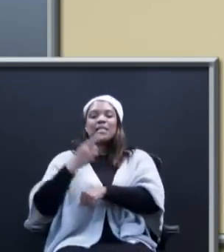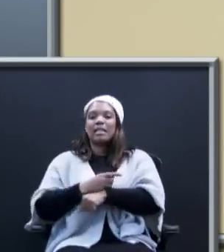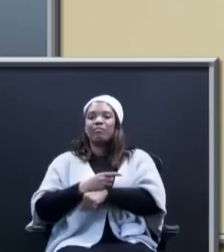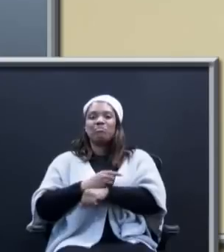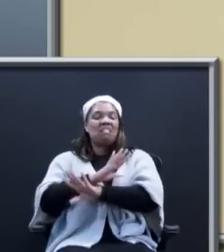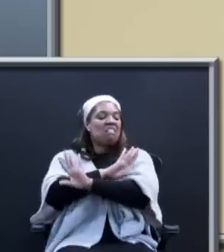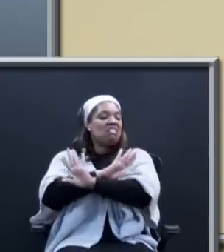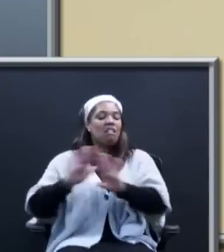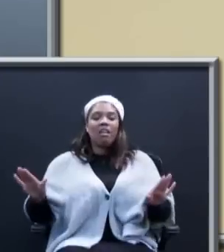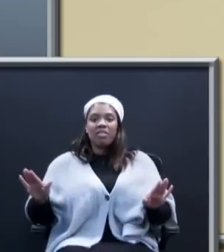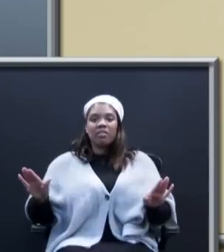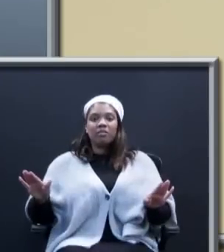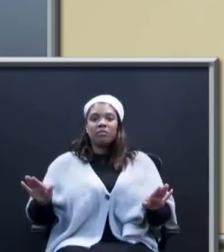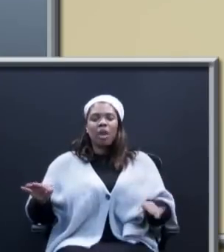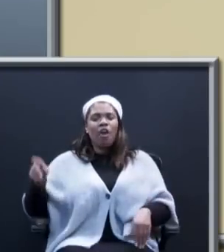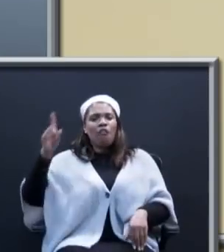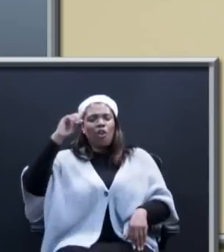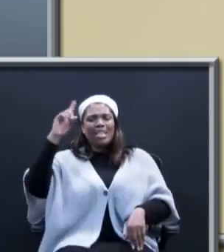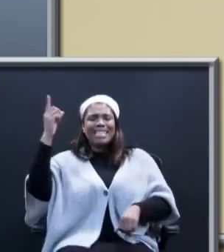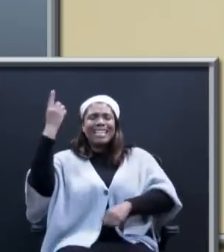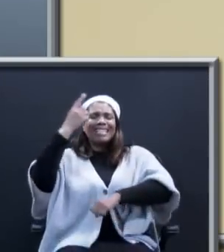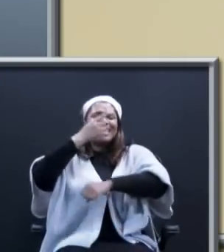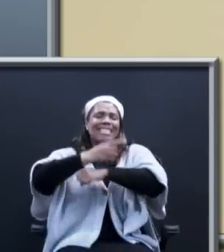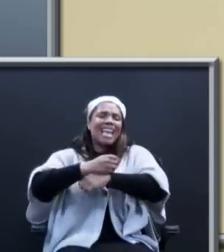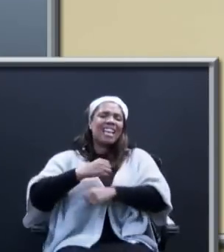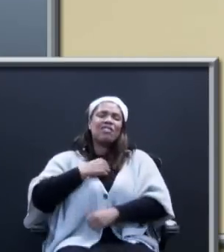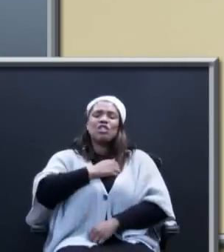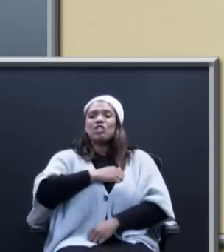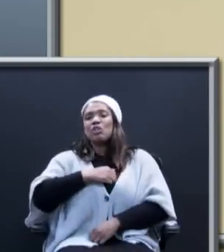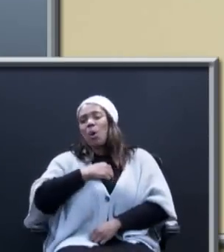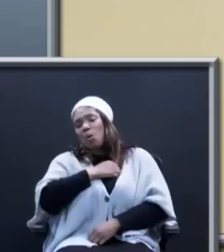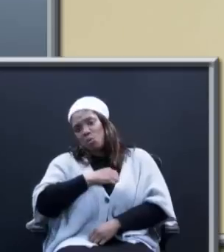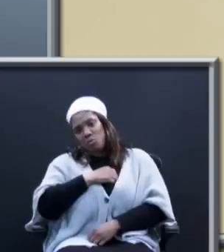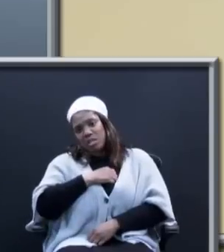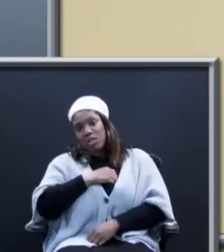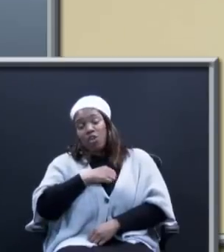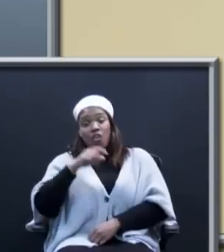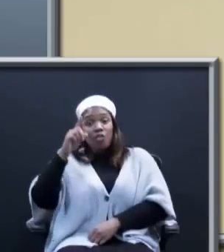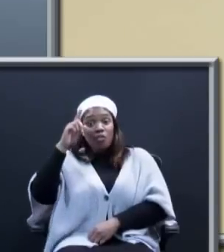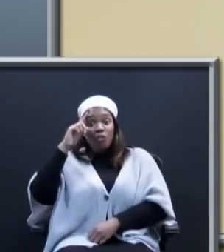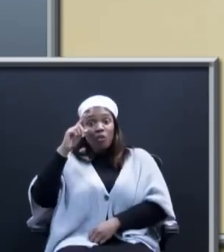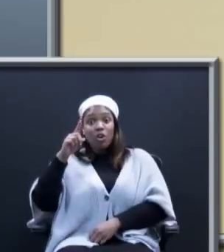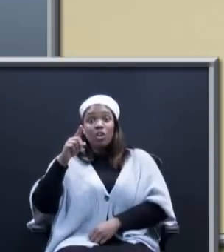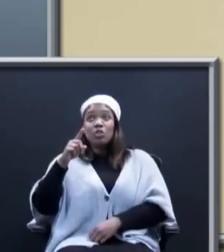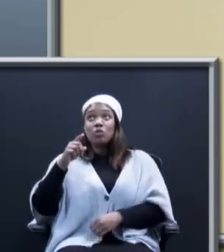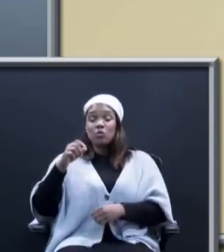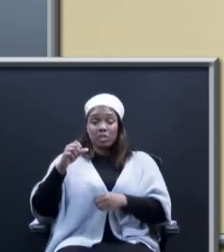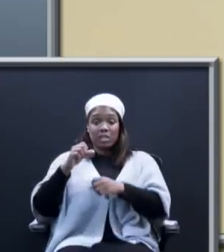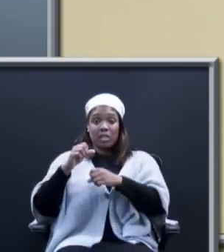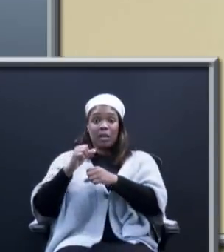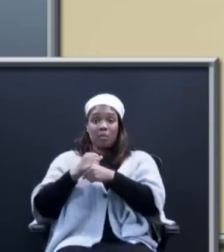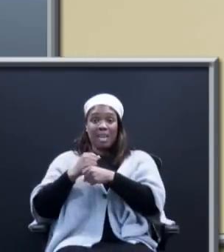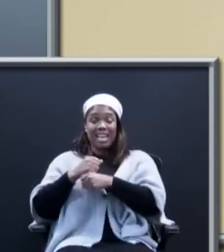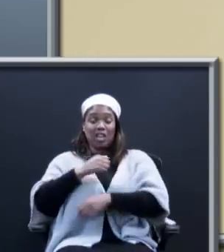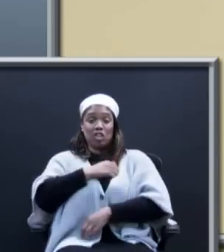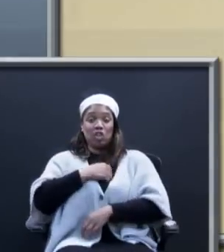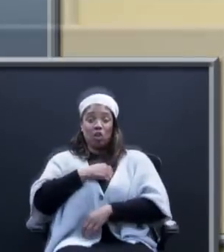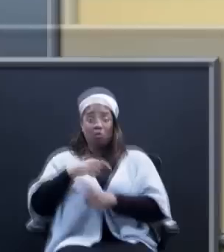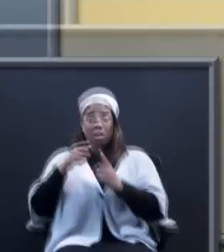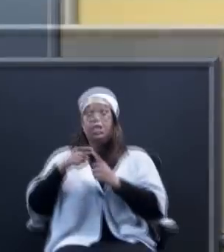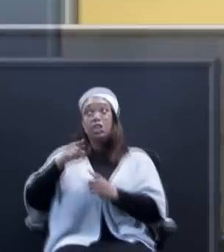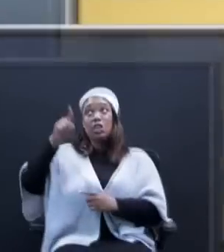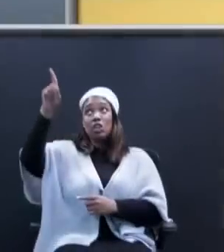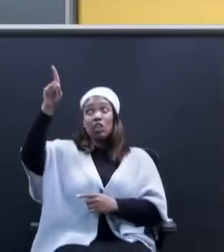this day. Go ahead. For it is a day of atonement, to make an atonement for you before the Lord your God. Now, this atonement